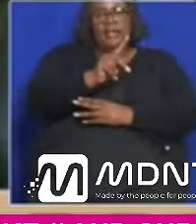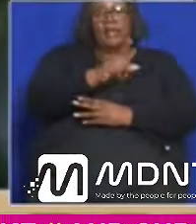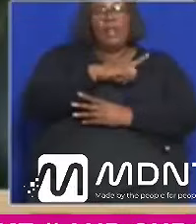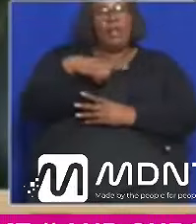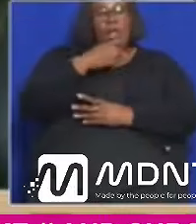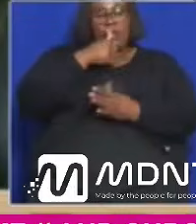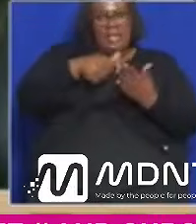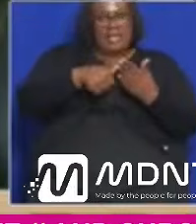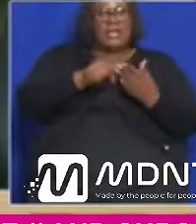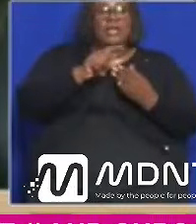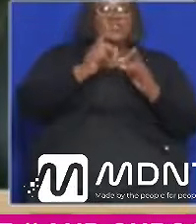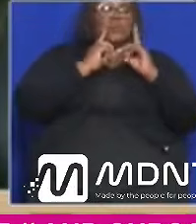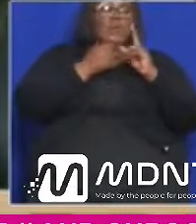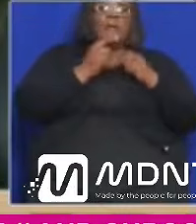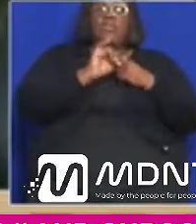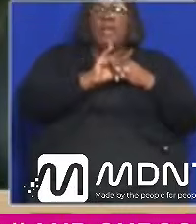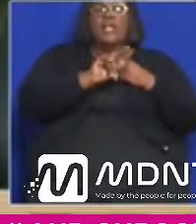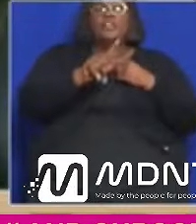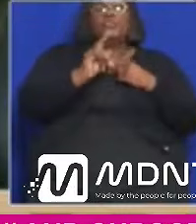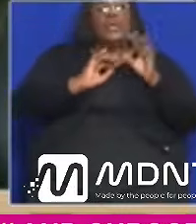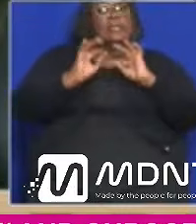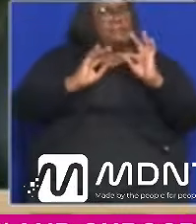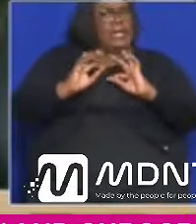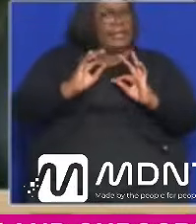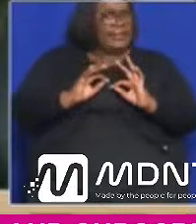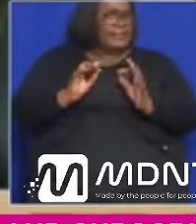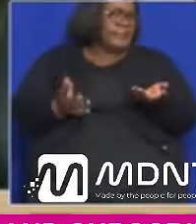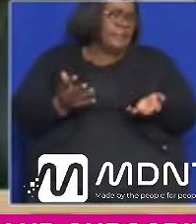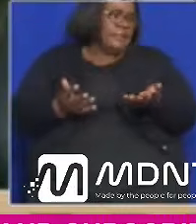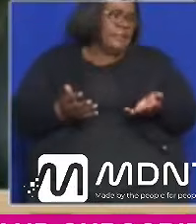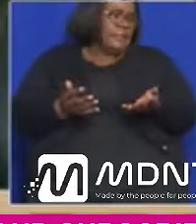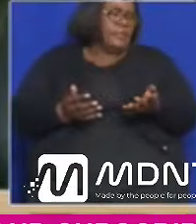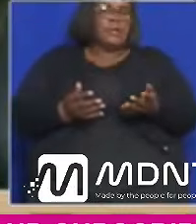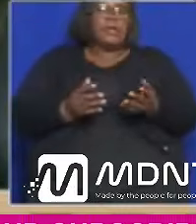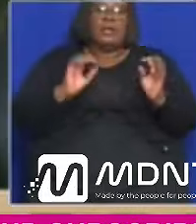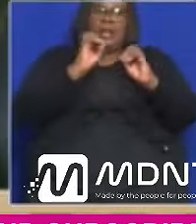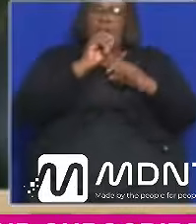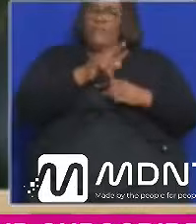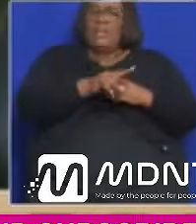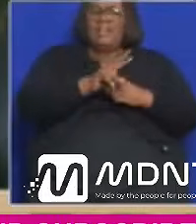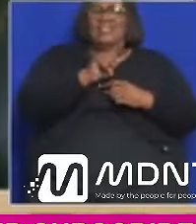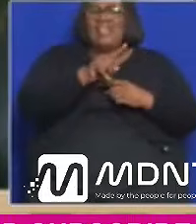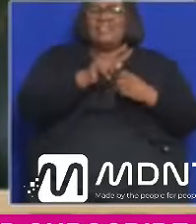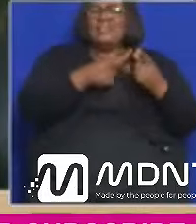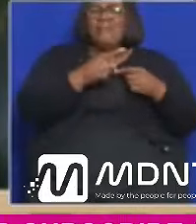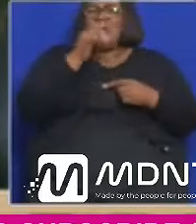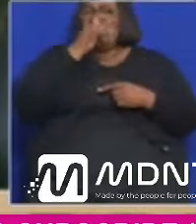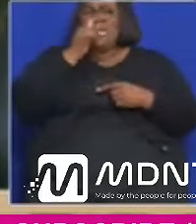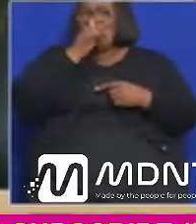unless you explain, none of that has anything to do with criminality.